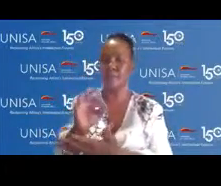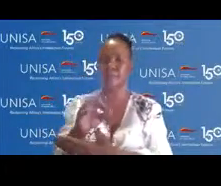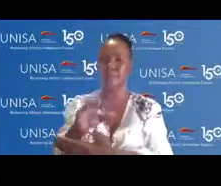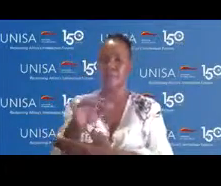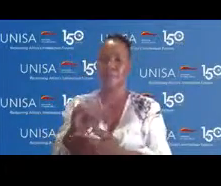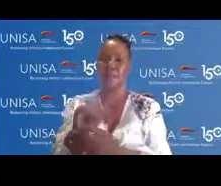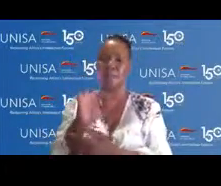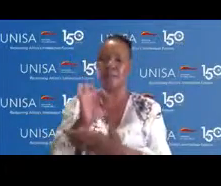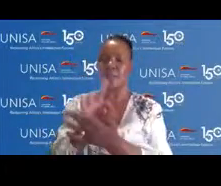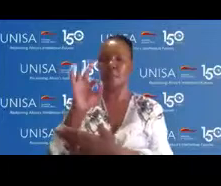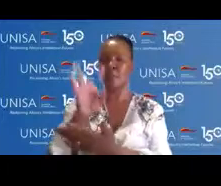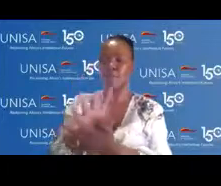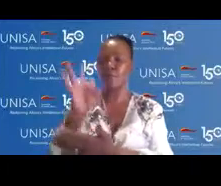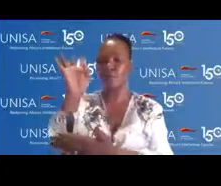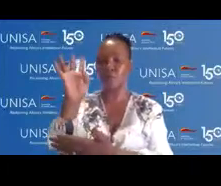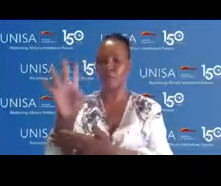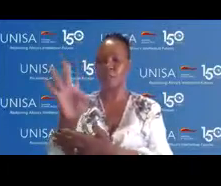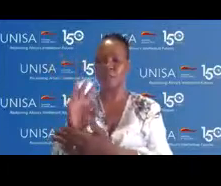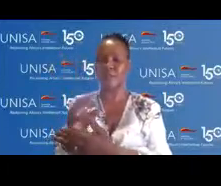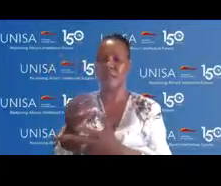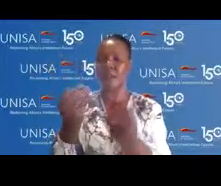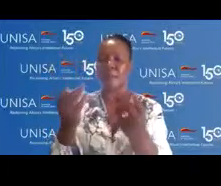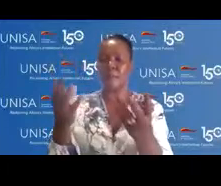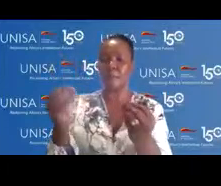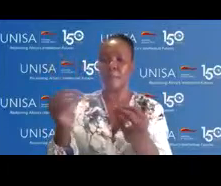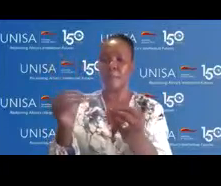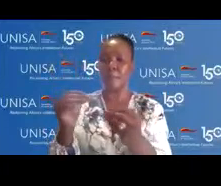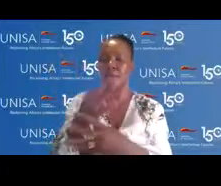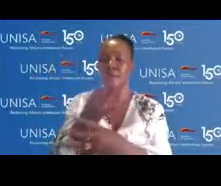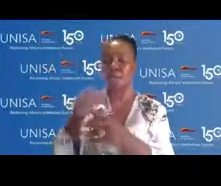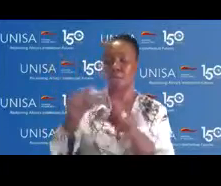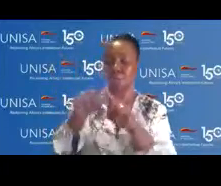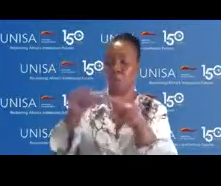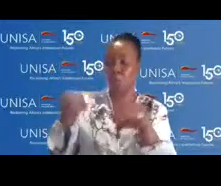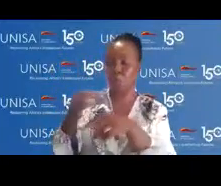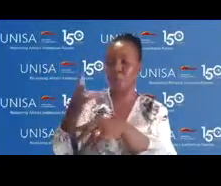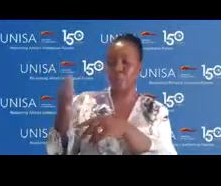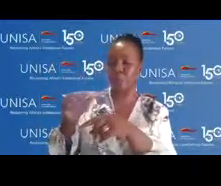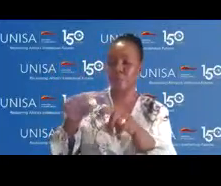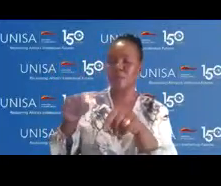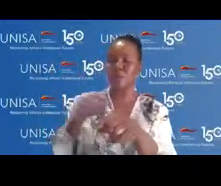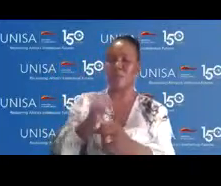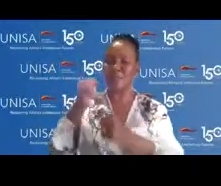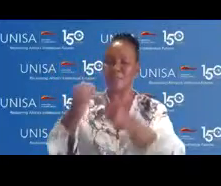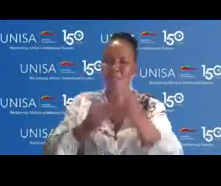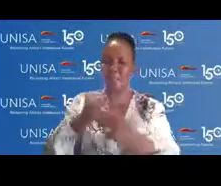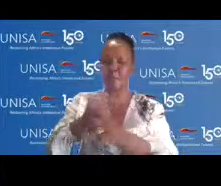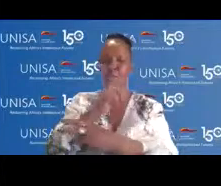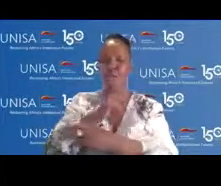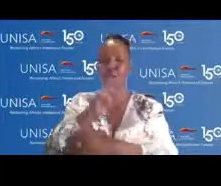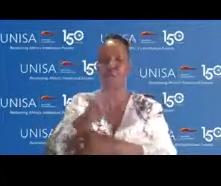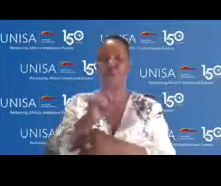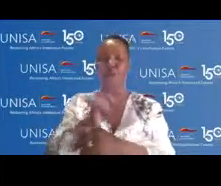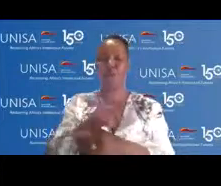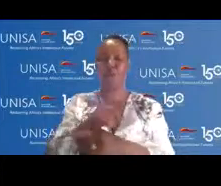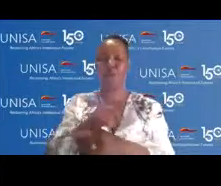have the number pad on the right-hand side, trust me, you will struggle using the numbers right at the top of the